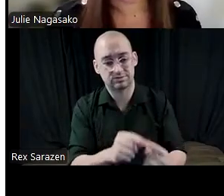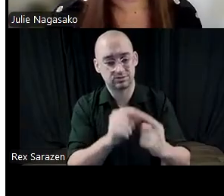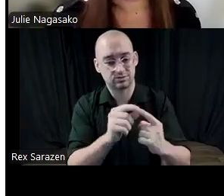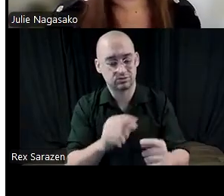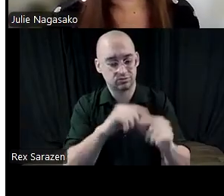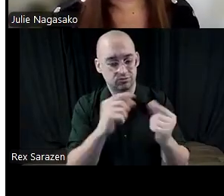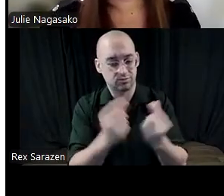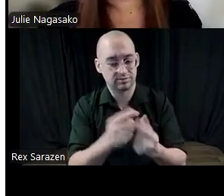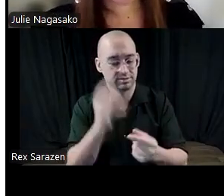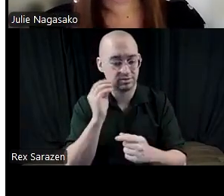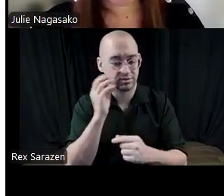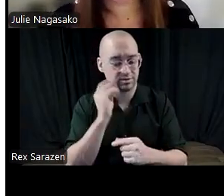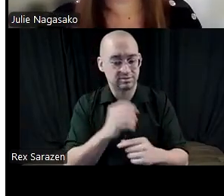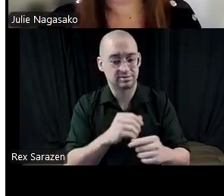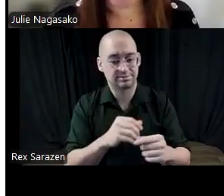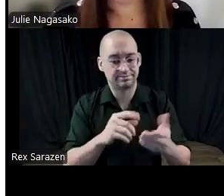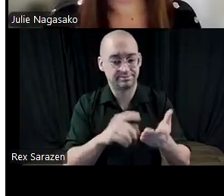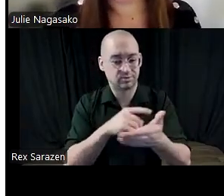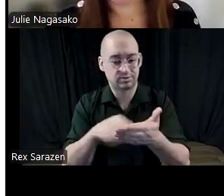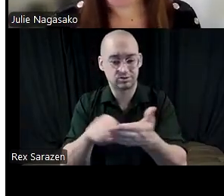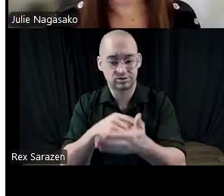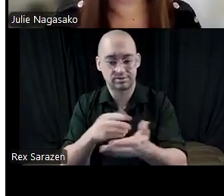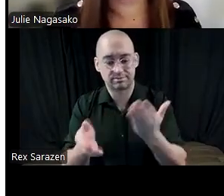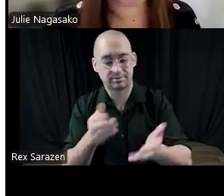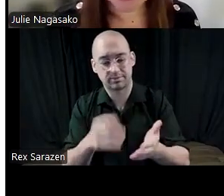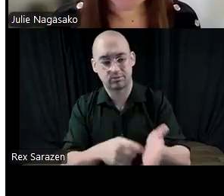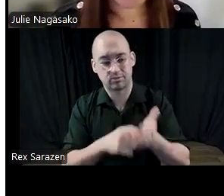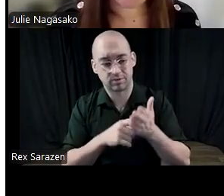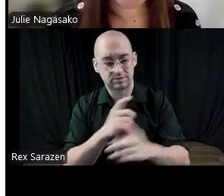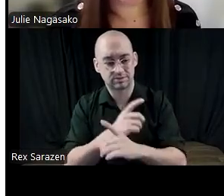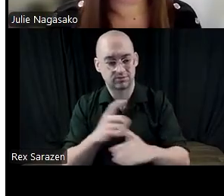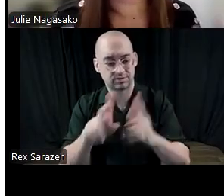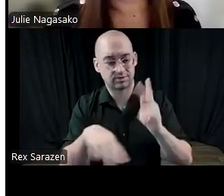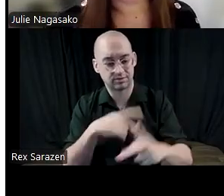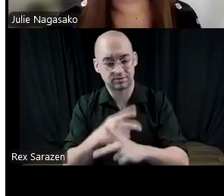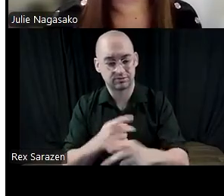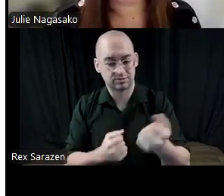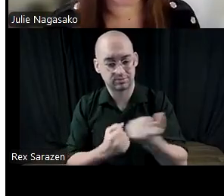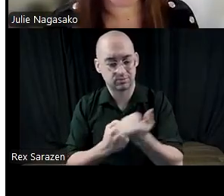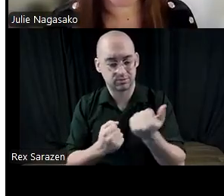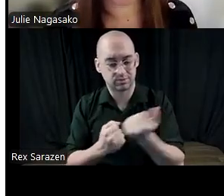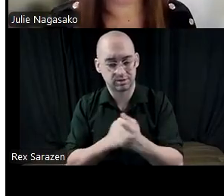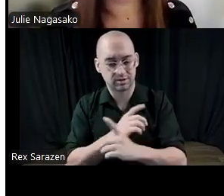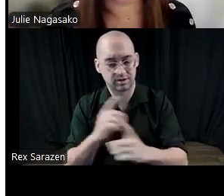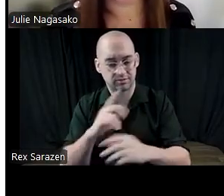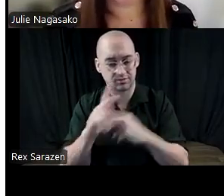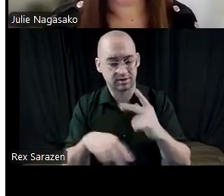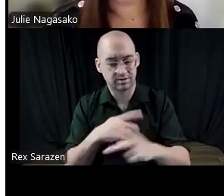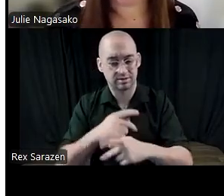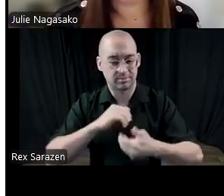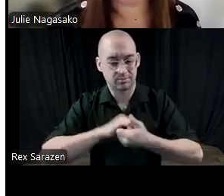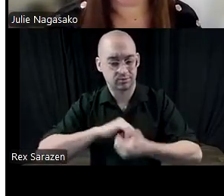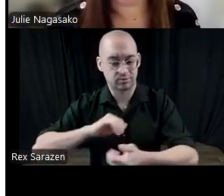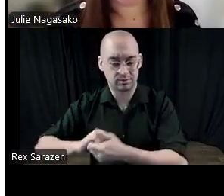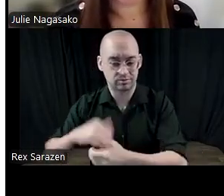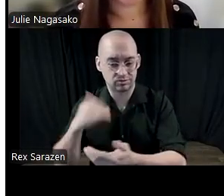oppression might require different types of support and intervention, other partners to be involved in order to reach that shared goal. So that would be a part